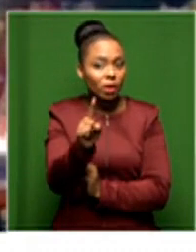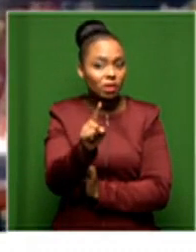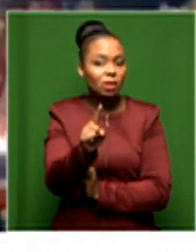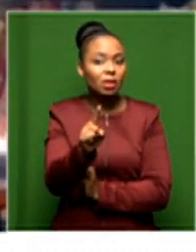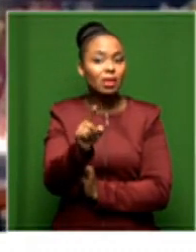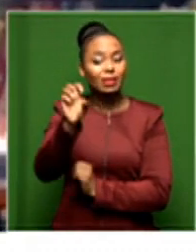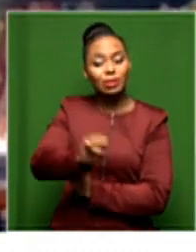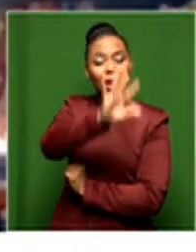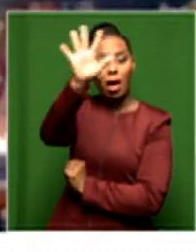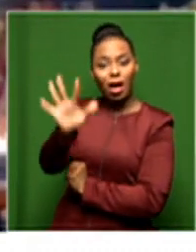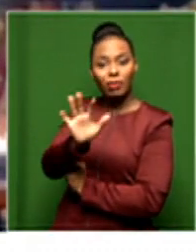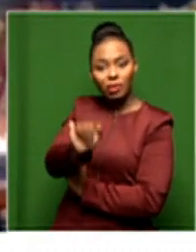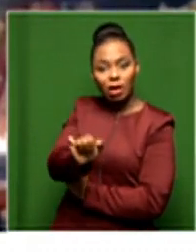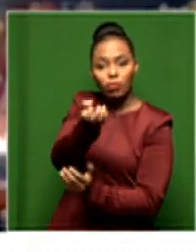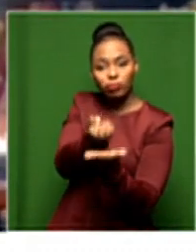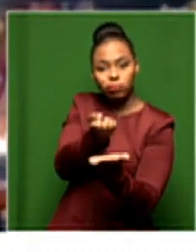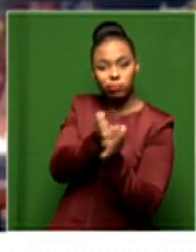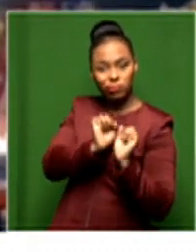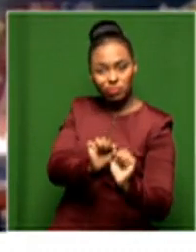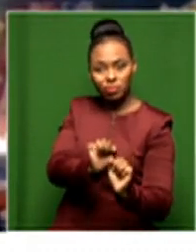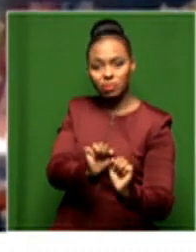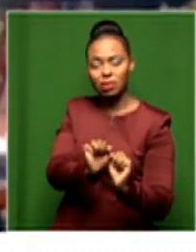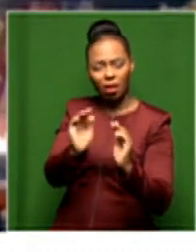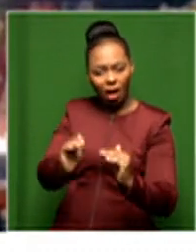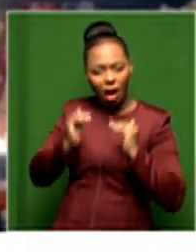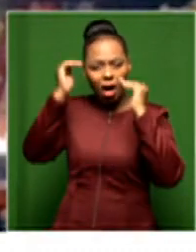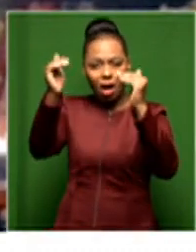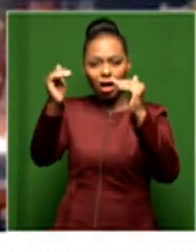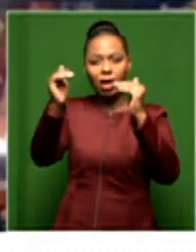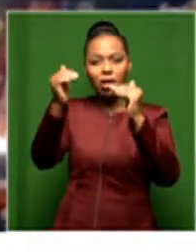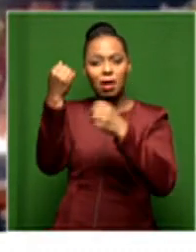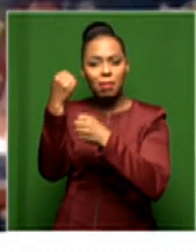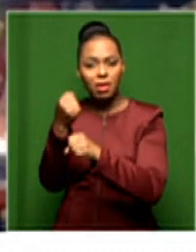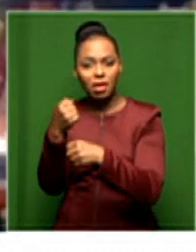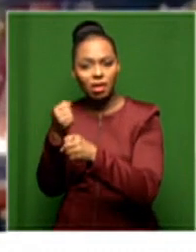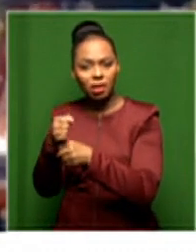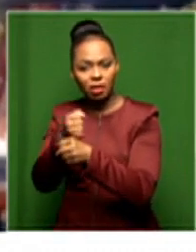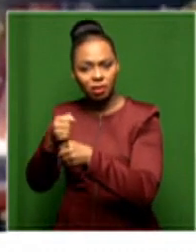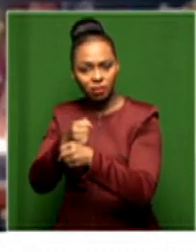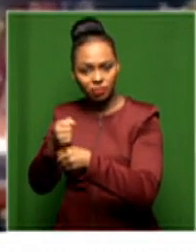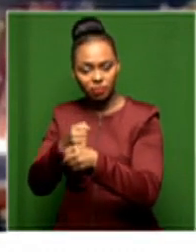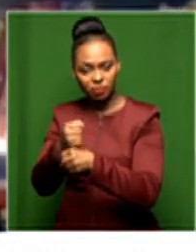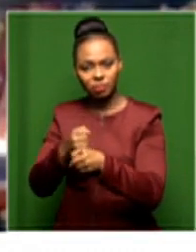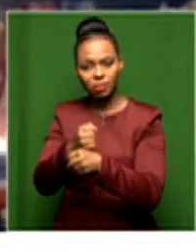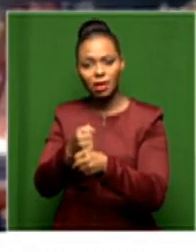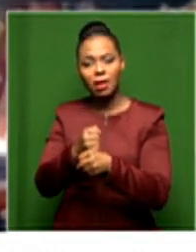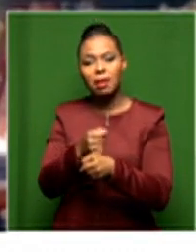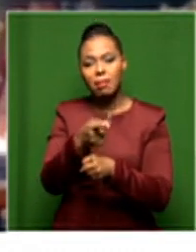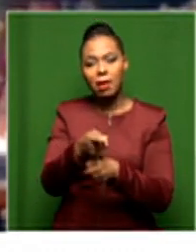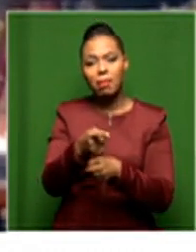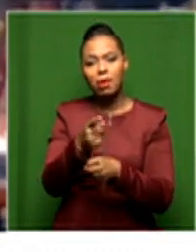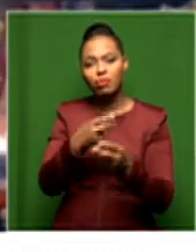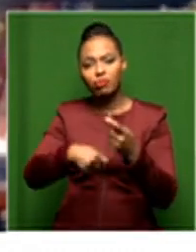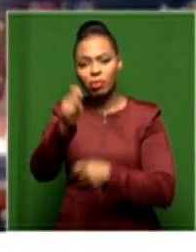South Africa, as an economy, has one of the highest mechanical recycling rates of plastic in the world. So